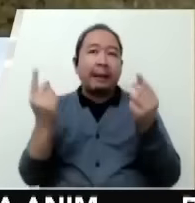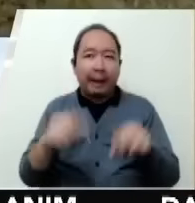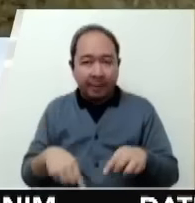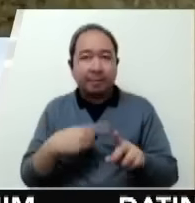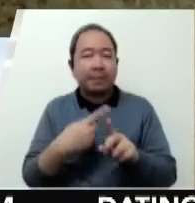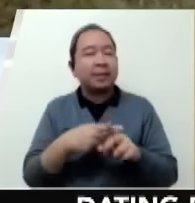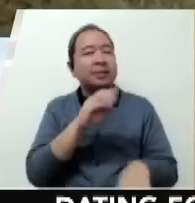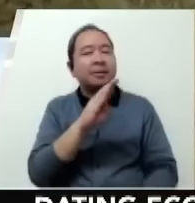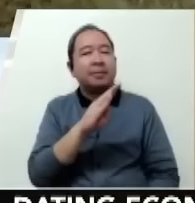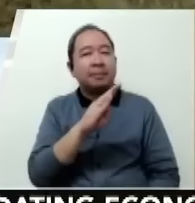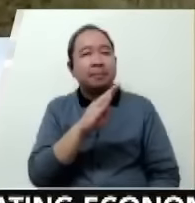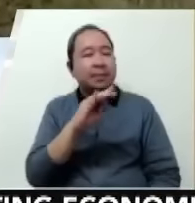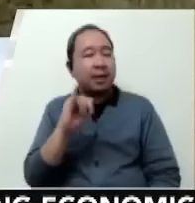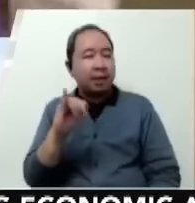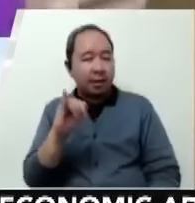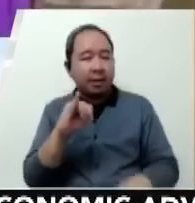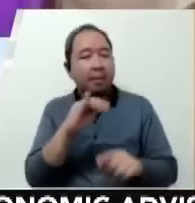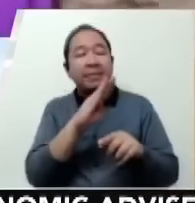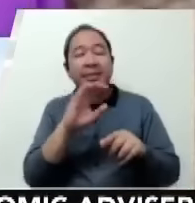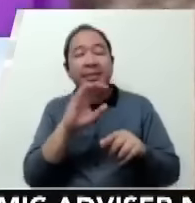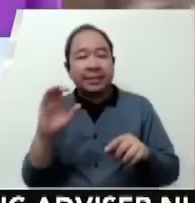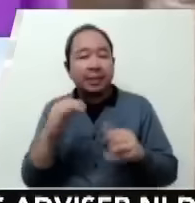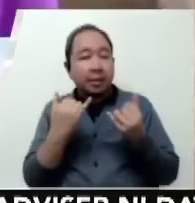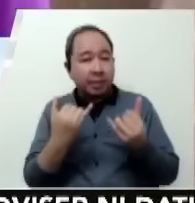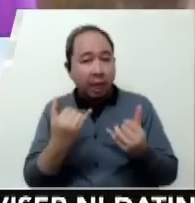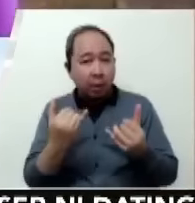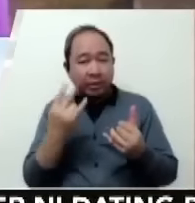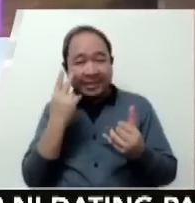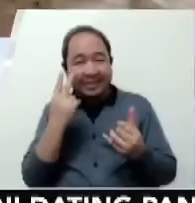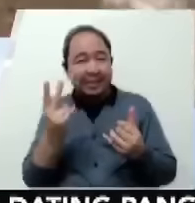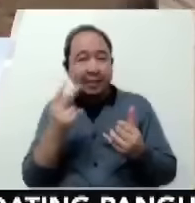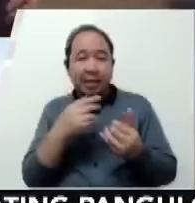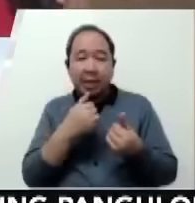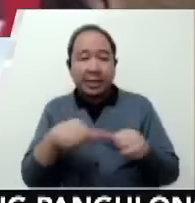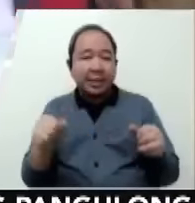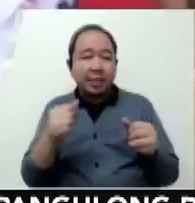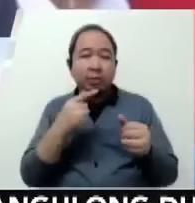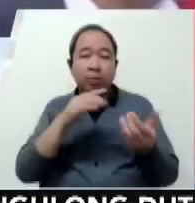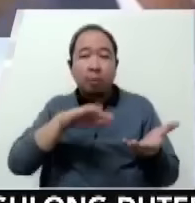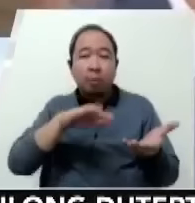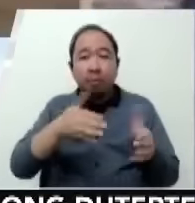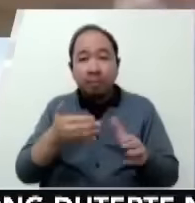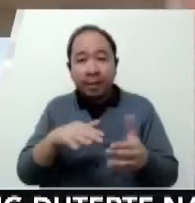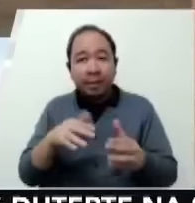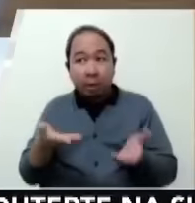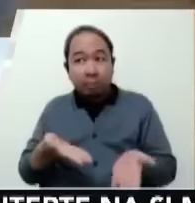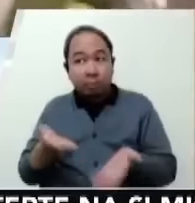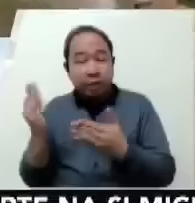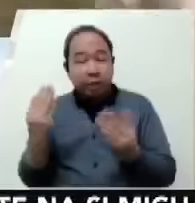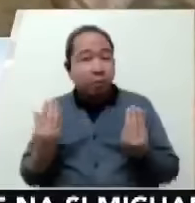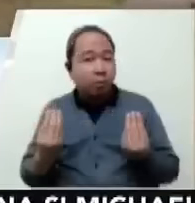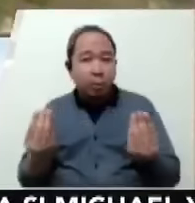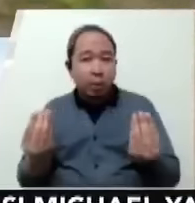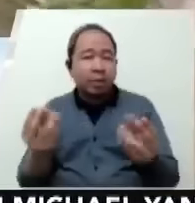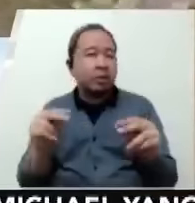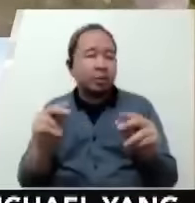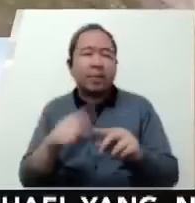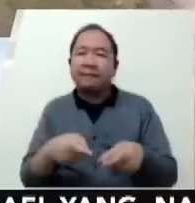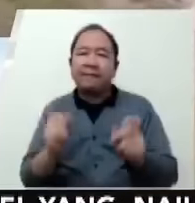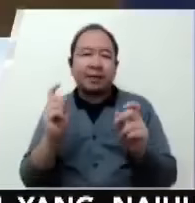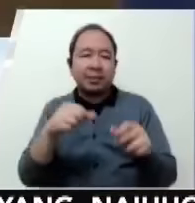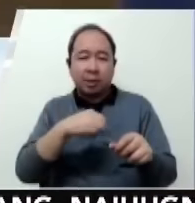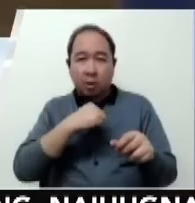ng nakakulong sa bilibid na mamamatay, imbis na dalhin sa punerarya, ay agad nang isa sa ilalim sa autopsy sa UP